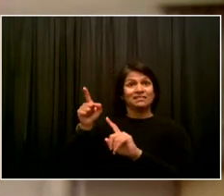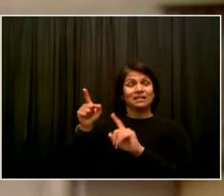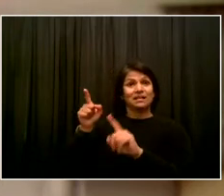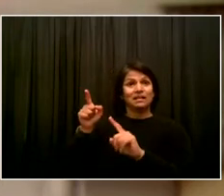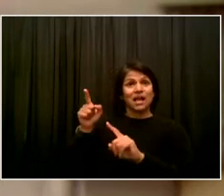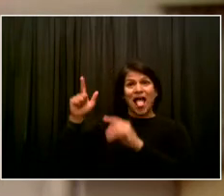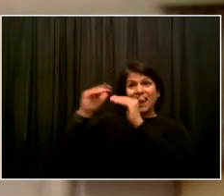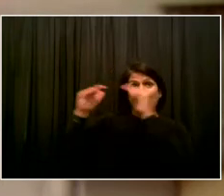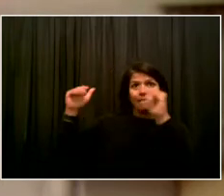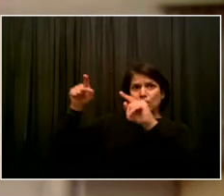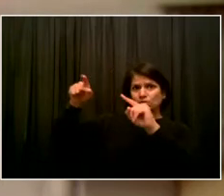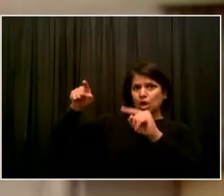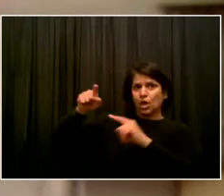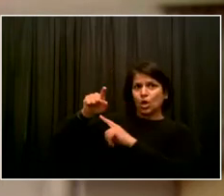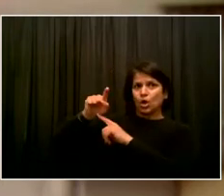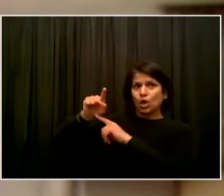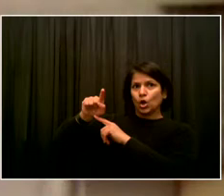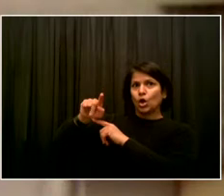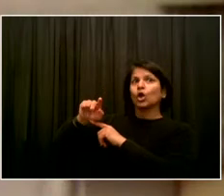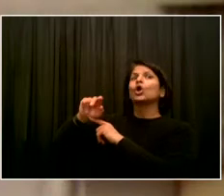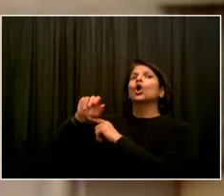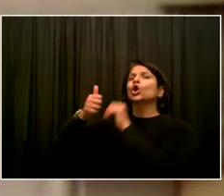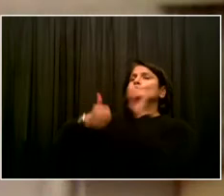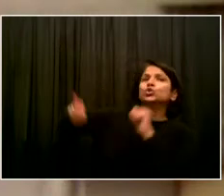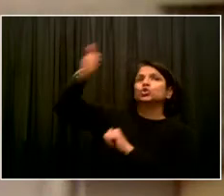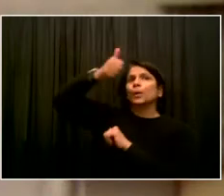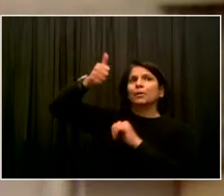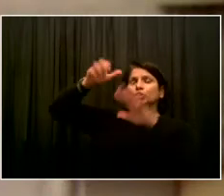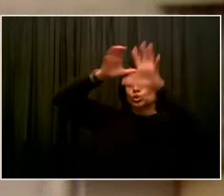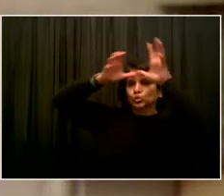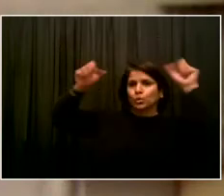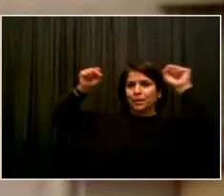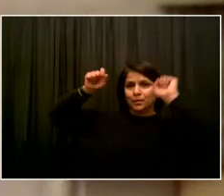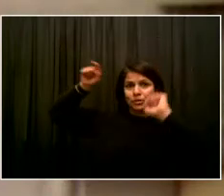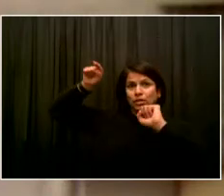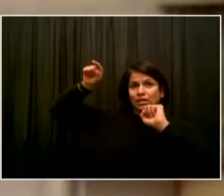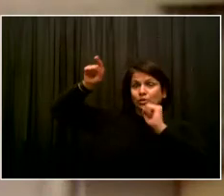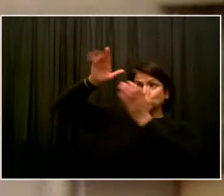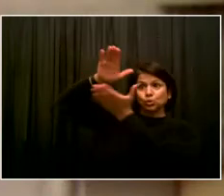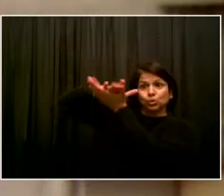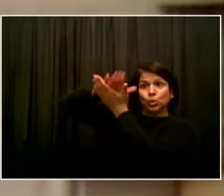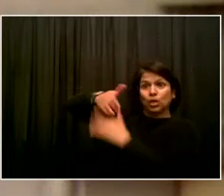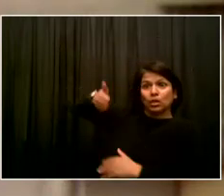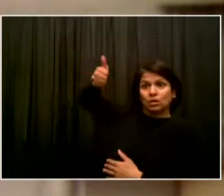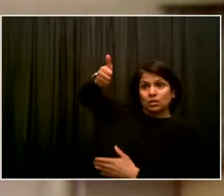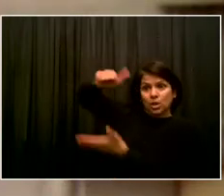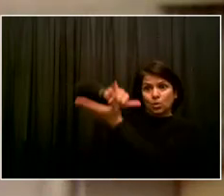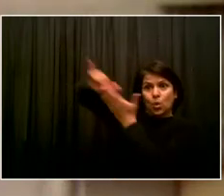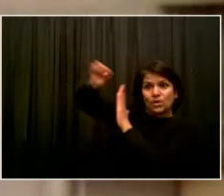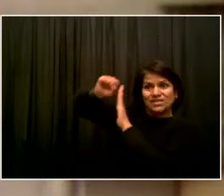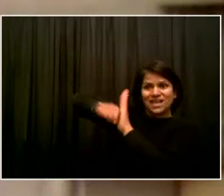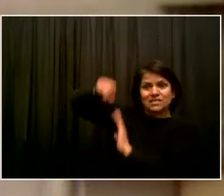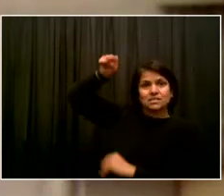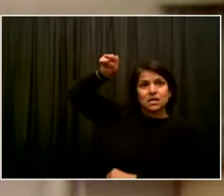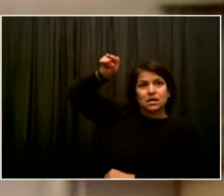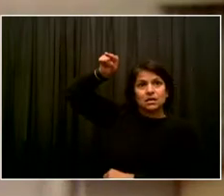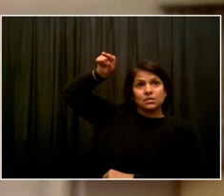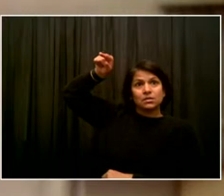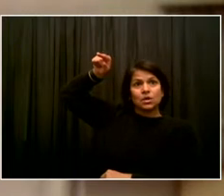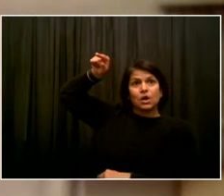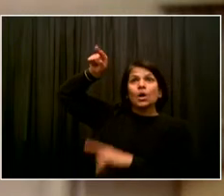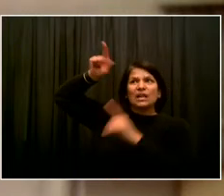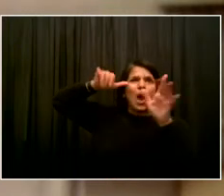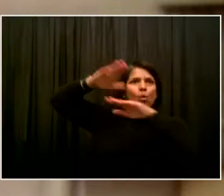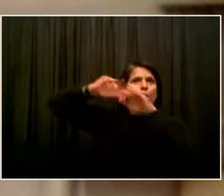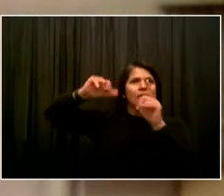the administration has been doing, the collaboration you've extended to us, but also to the incoming mayor-elect Eric Adams. That is what the